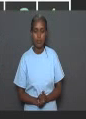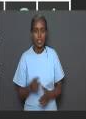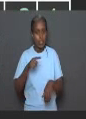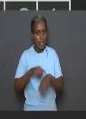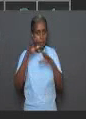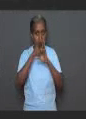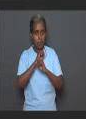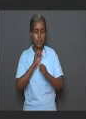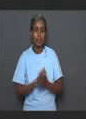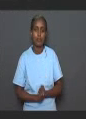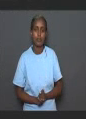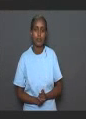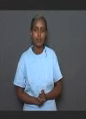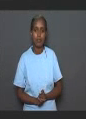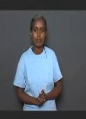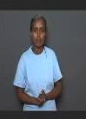Time's up.